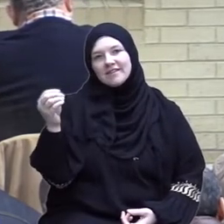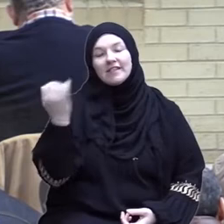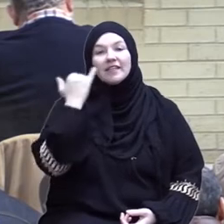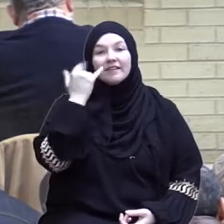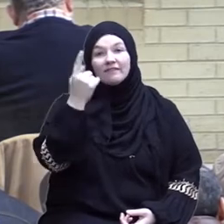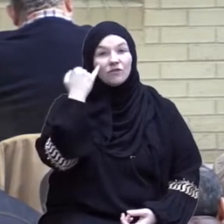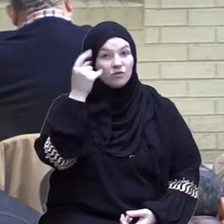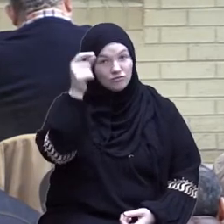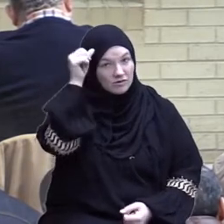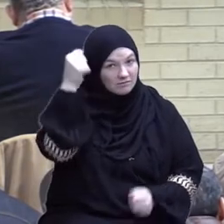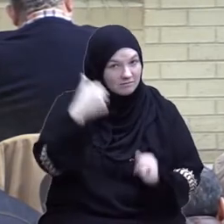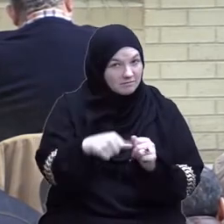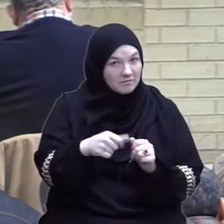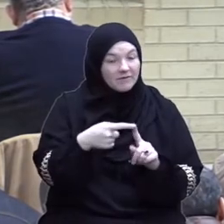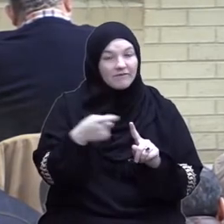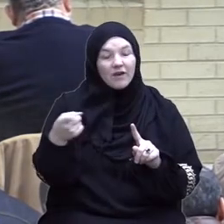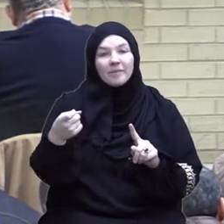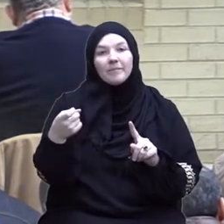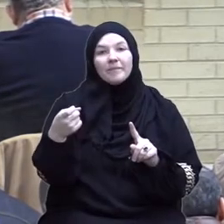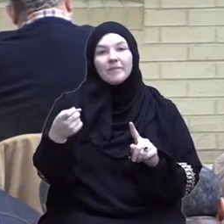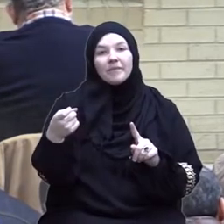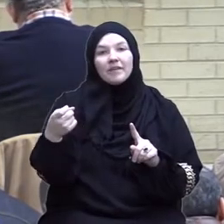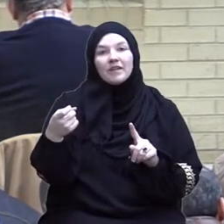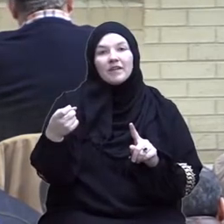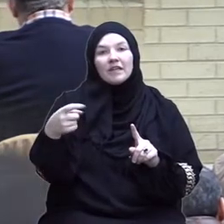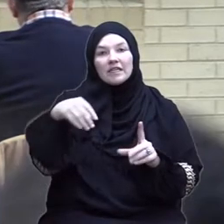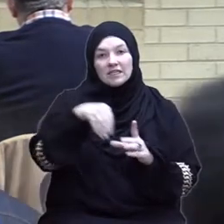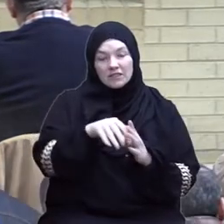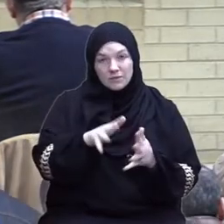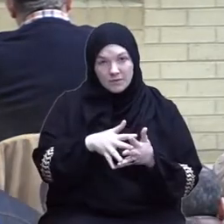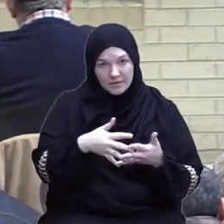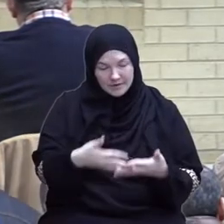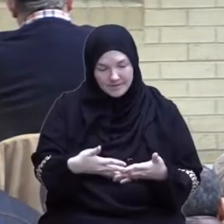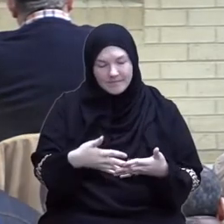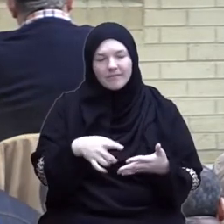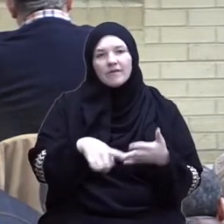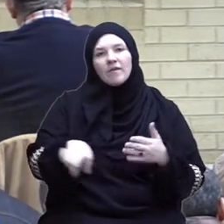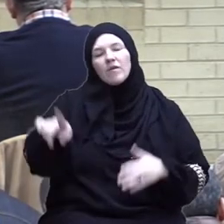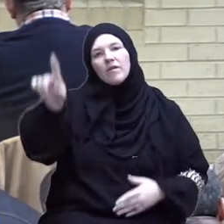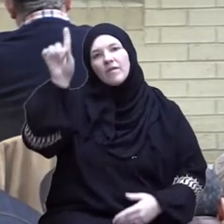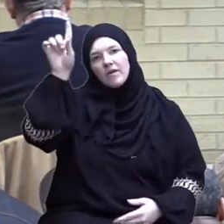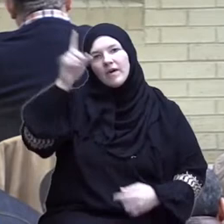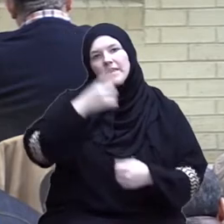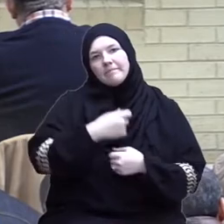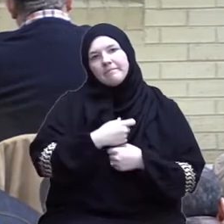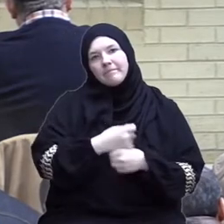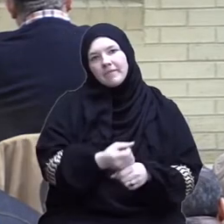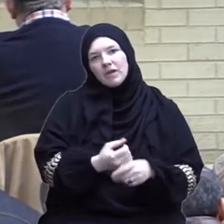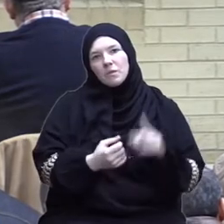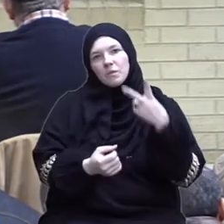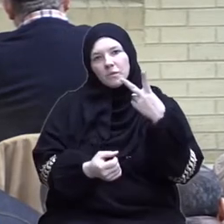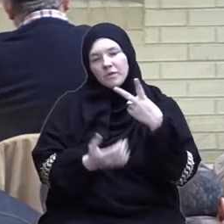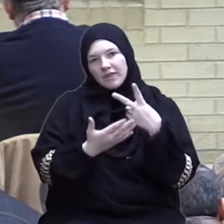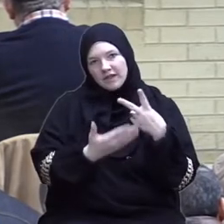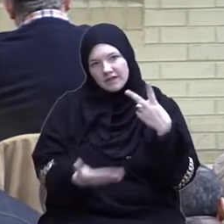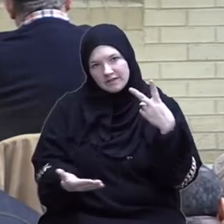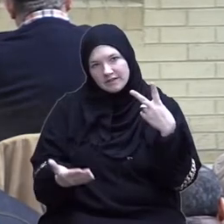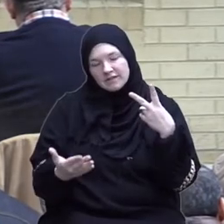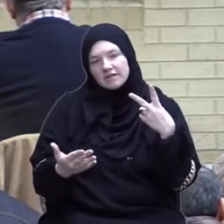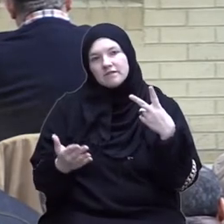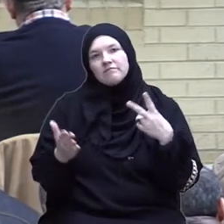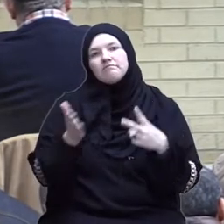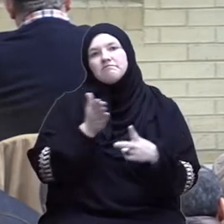would remember from the outset of the Quran Allah made two things the